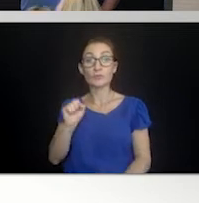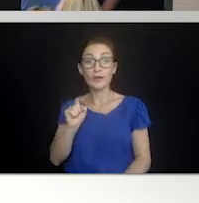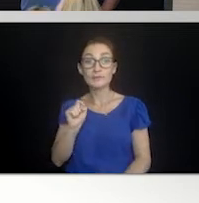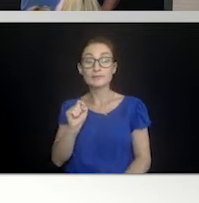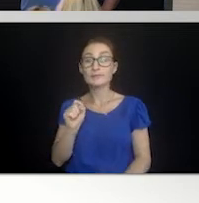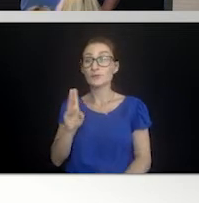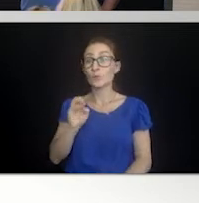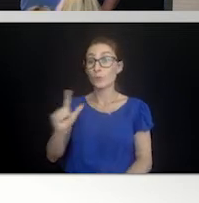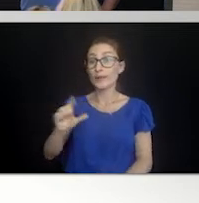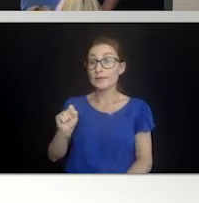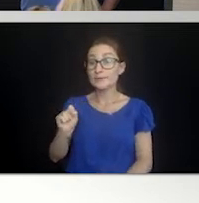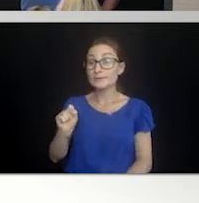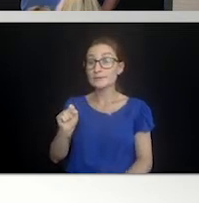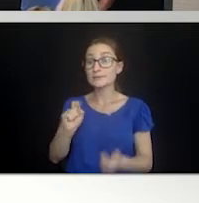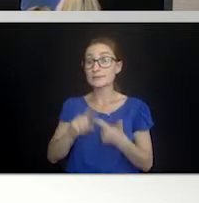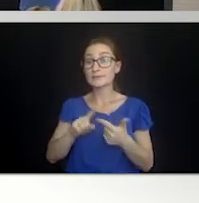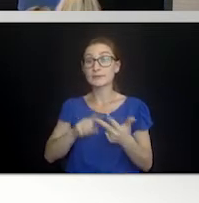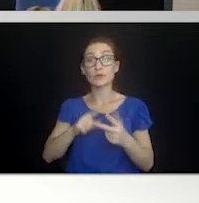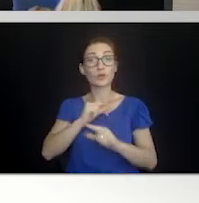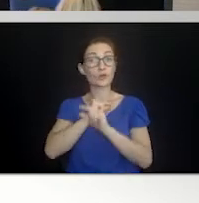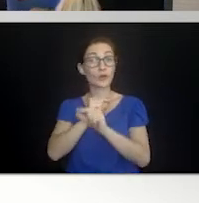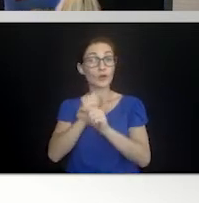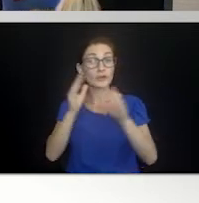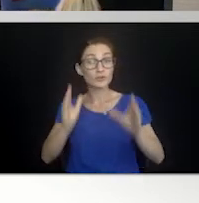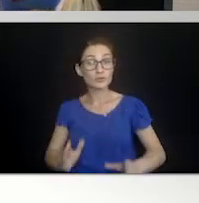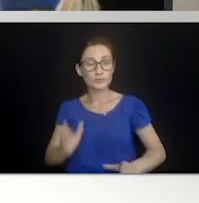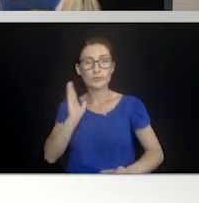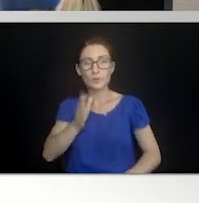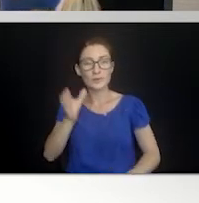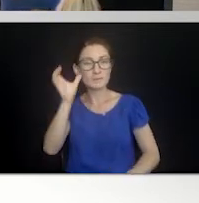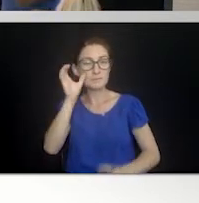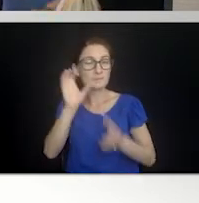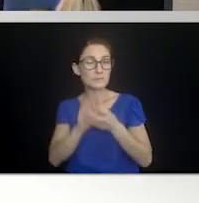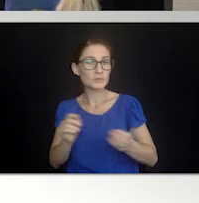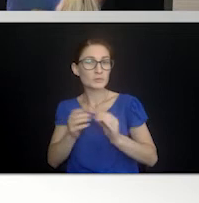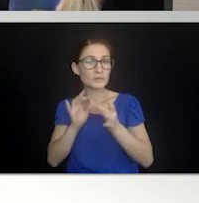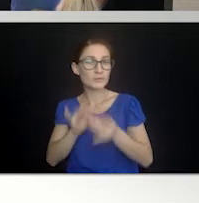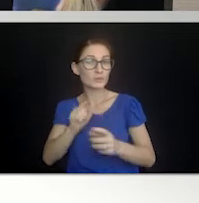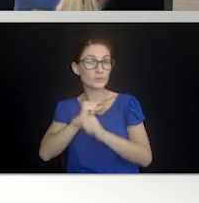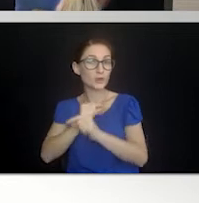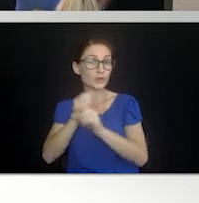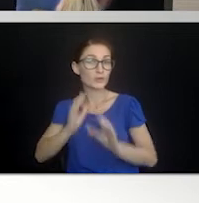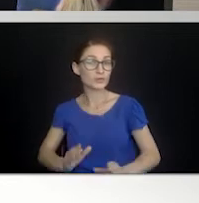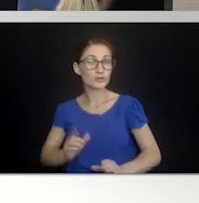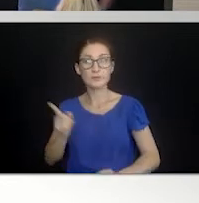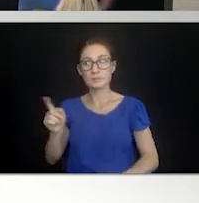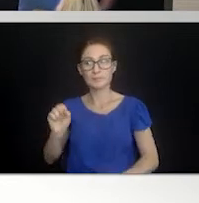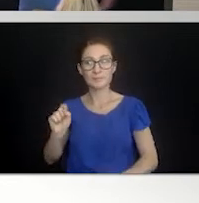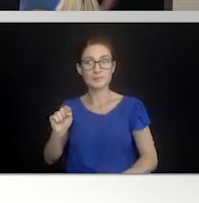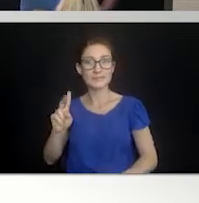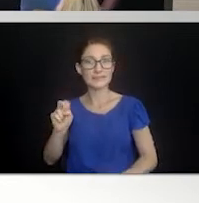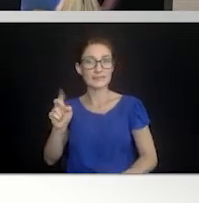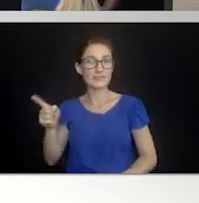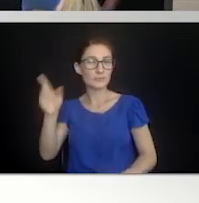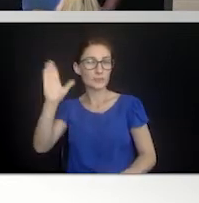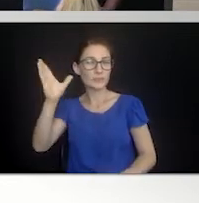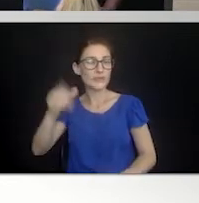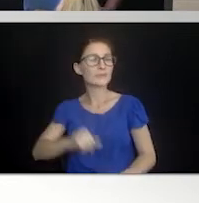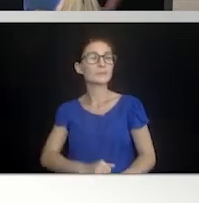needs trusts, wills, most importantly guardianship. You'll hear a story about guardianship when Steve presents